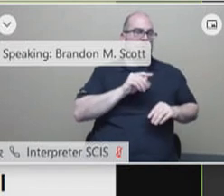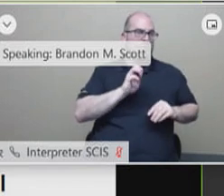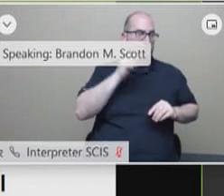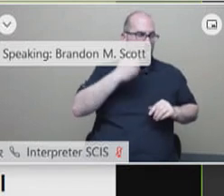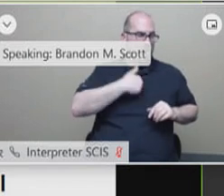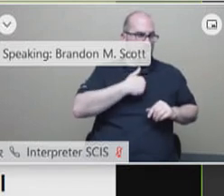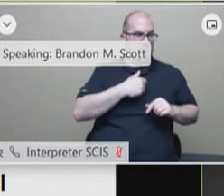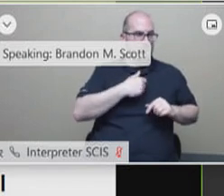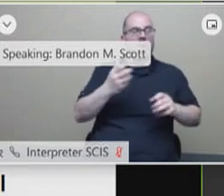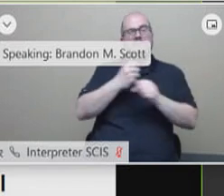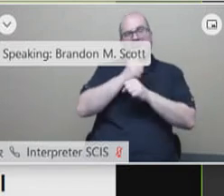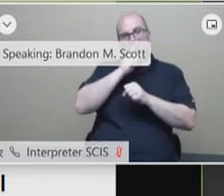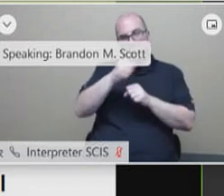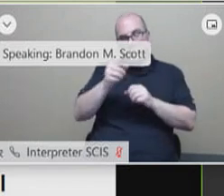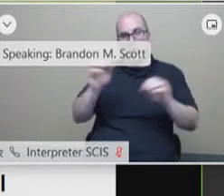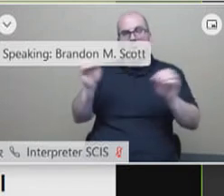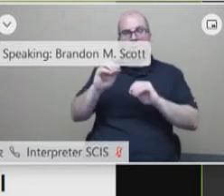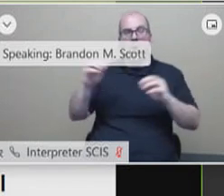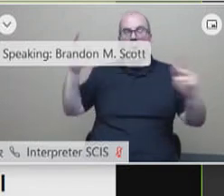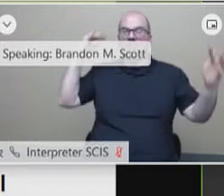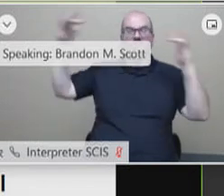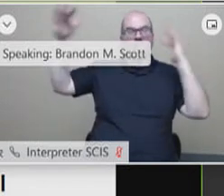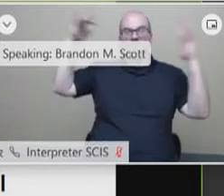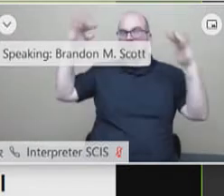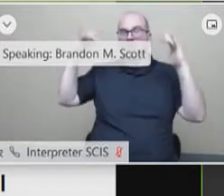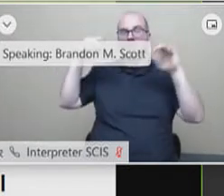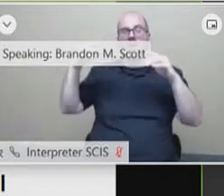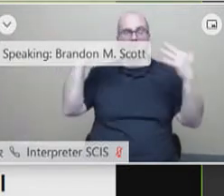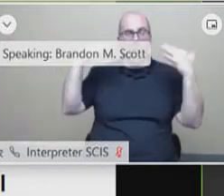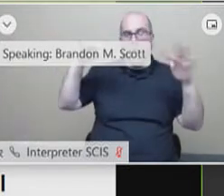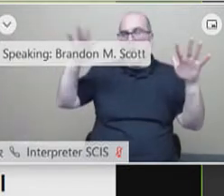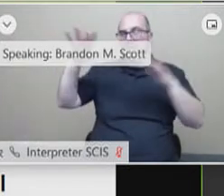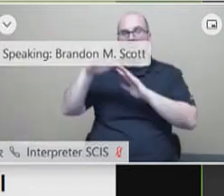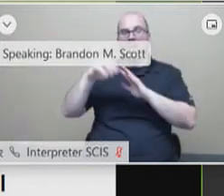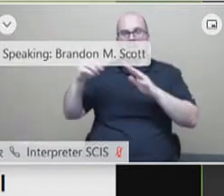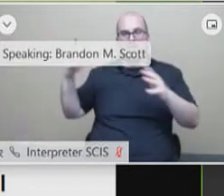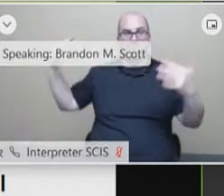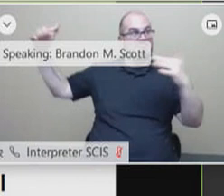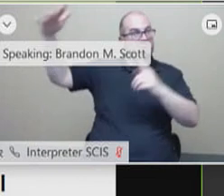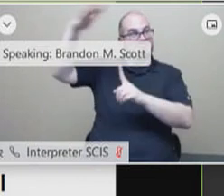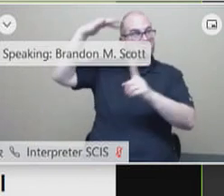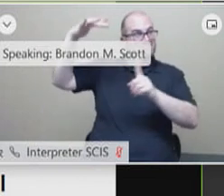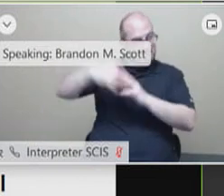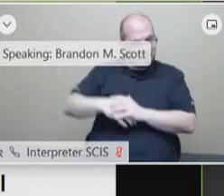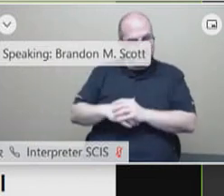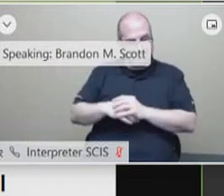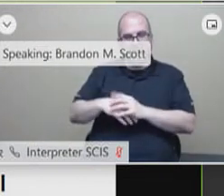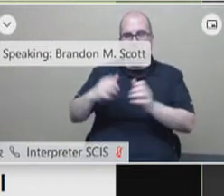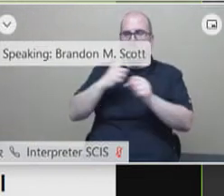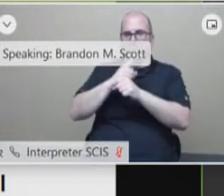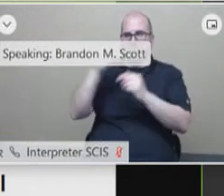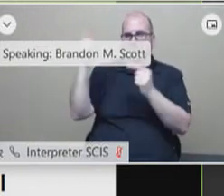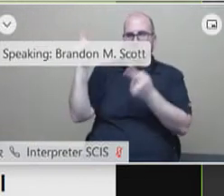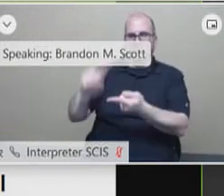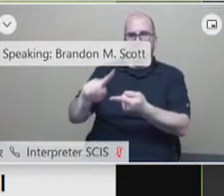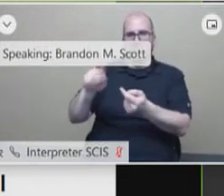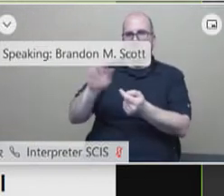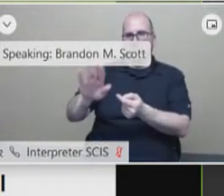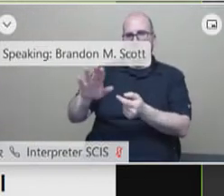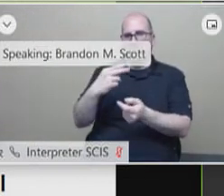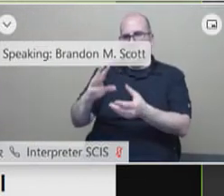no background noise, please mute yourself when you are not speaking. And please speak slowly and clearly. Anyone